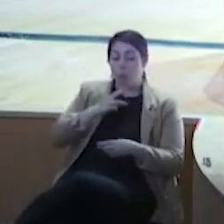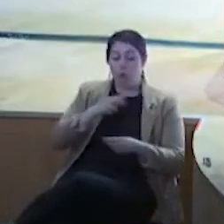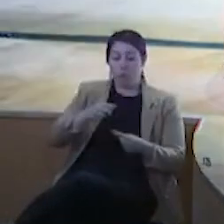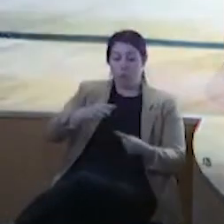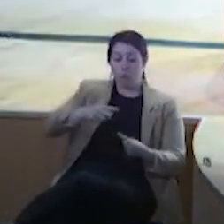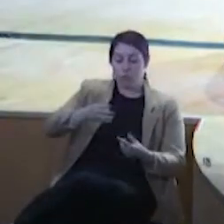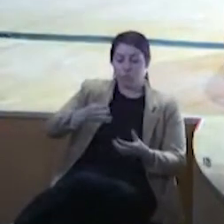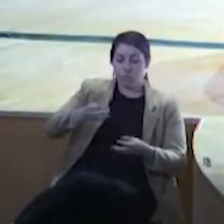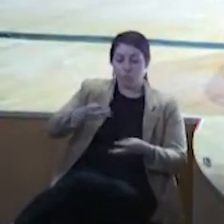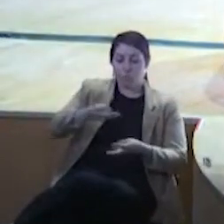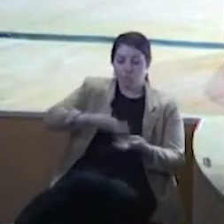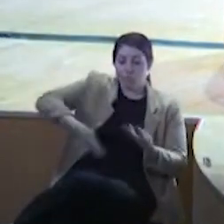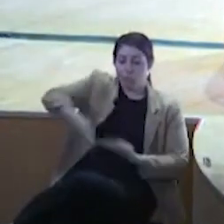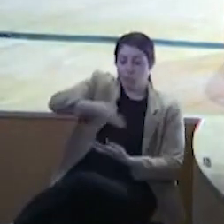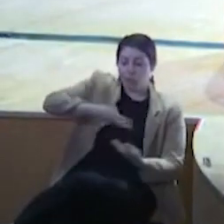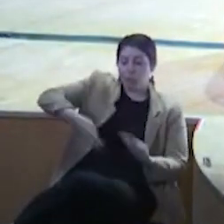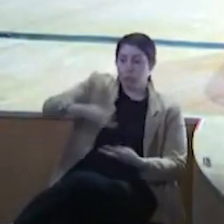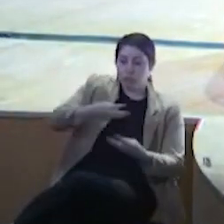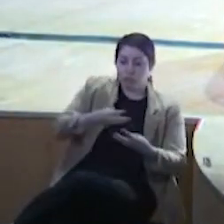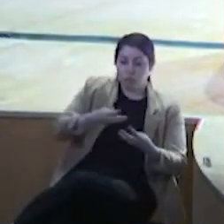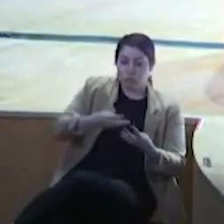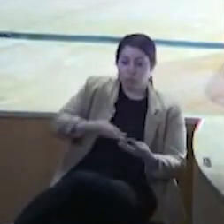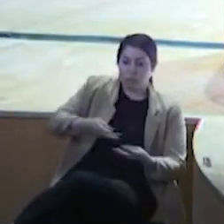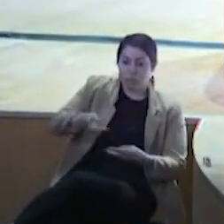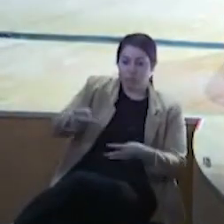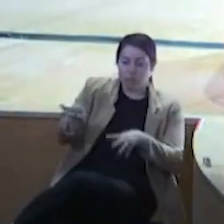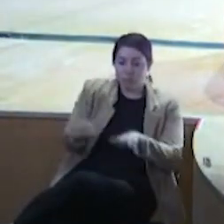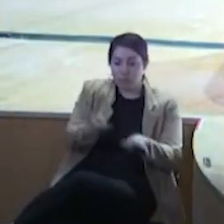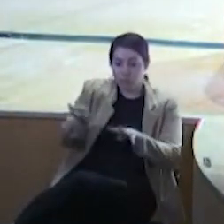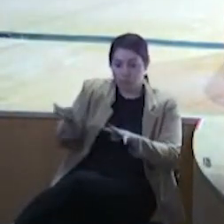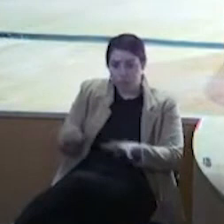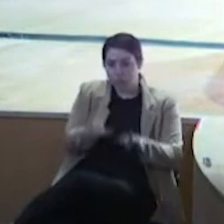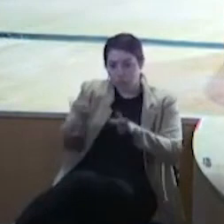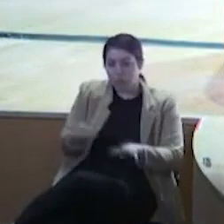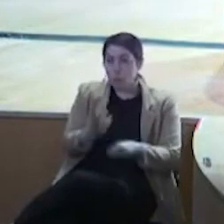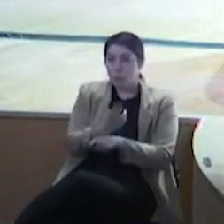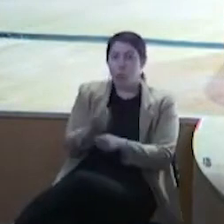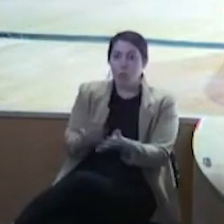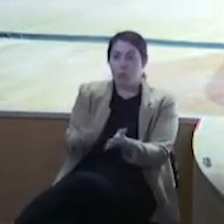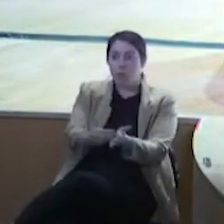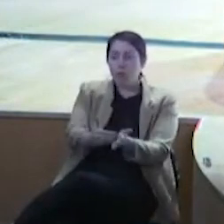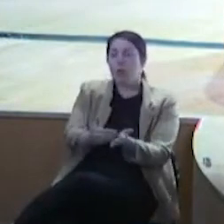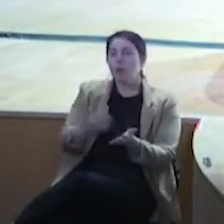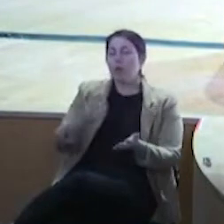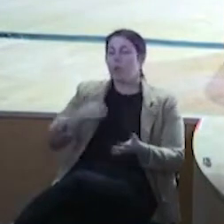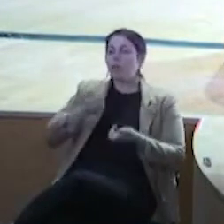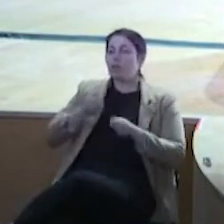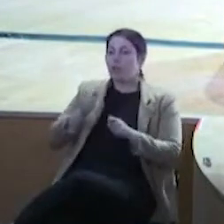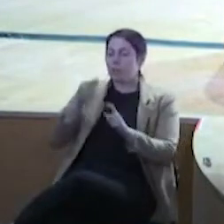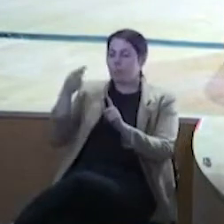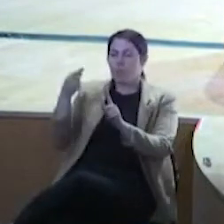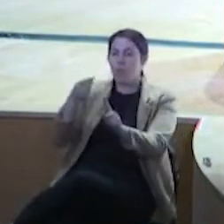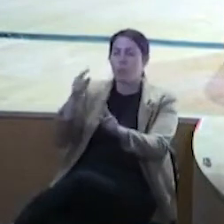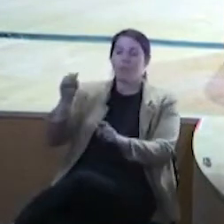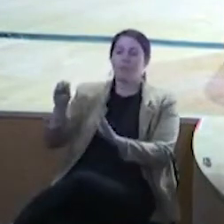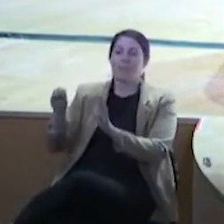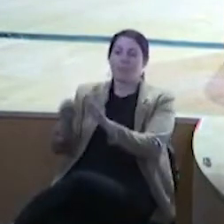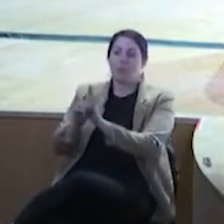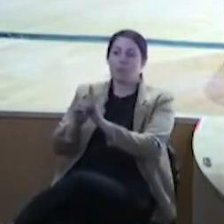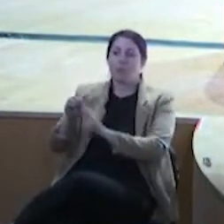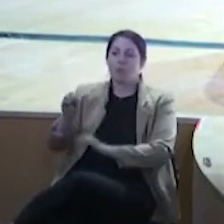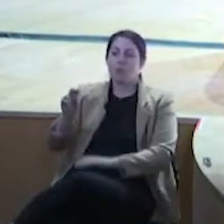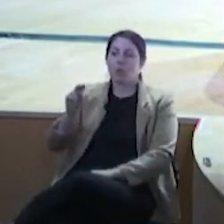water from the system, we are doing our best to trend towards zero nutrient and